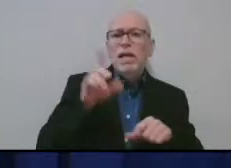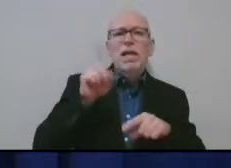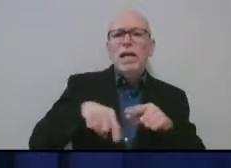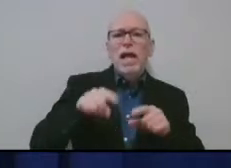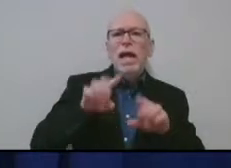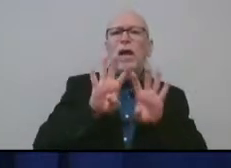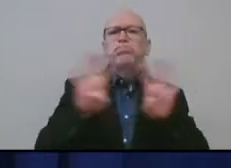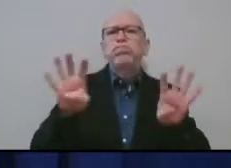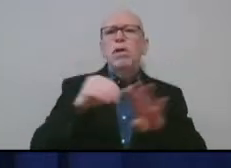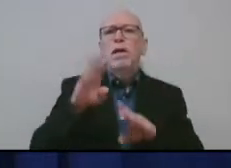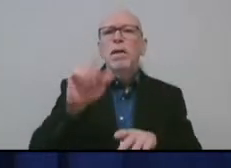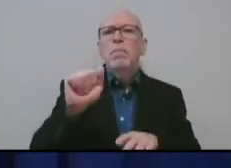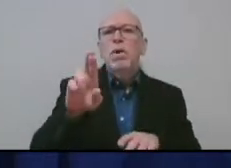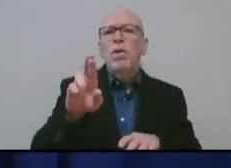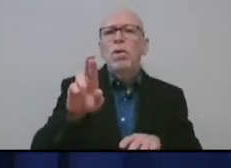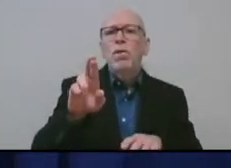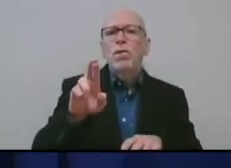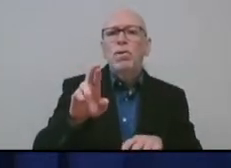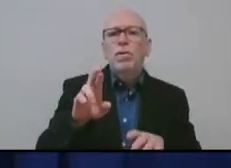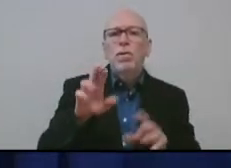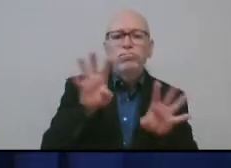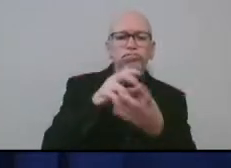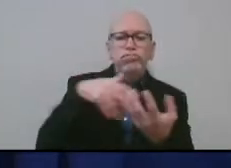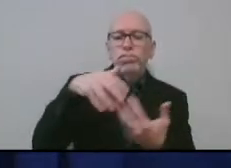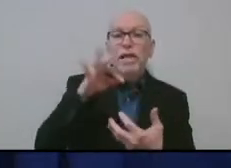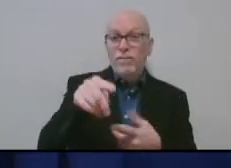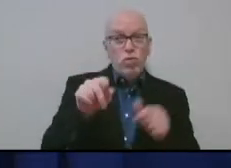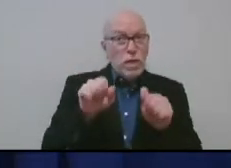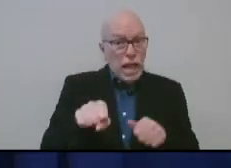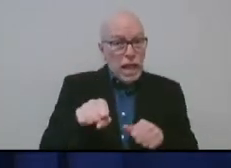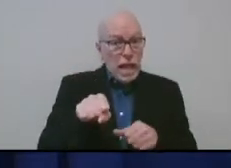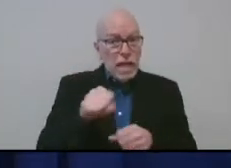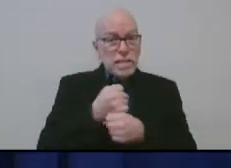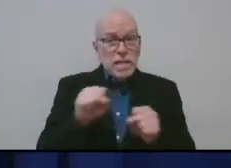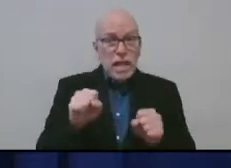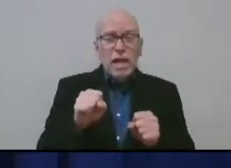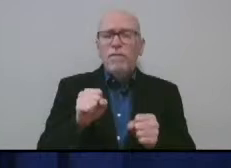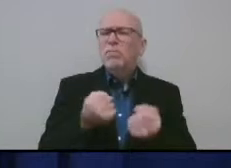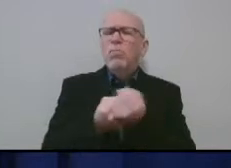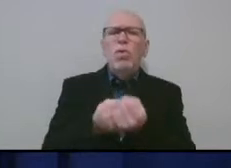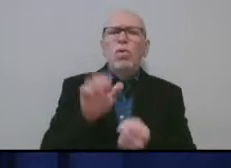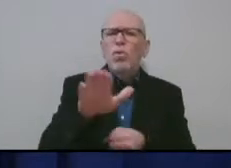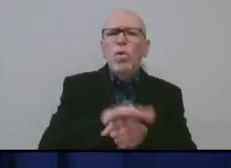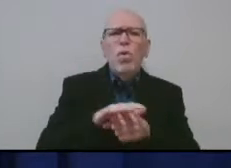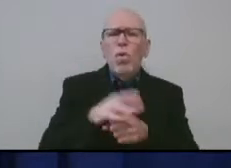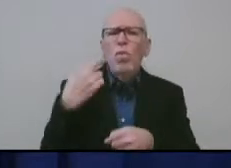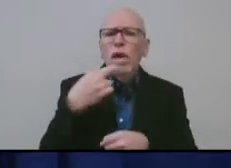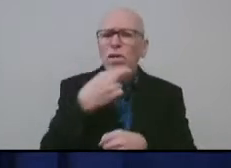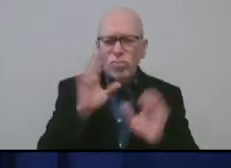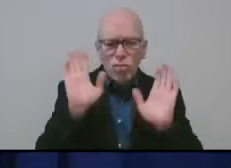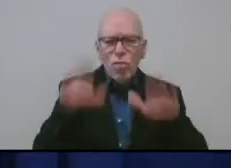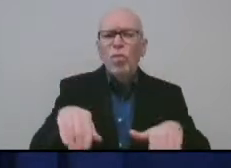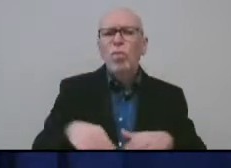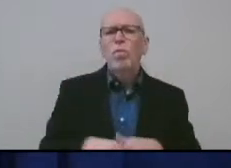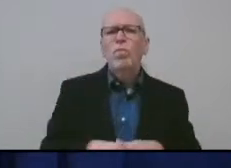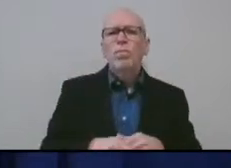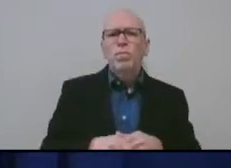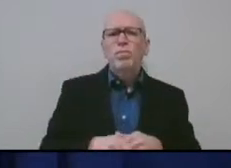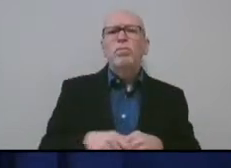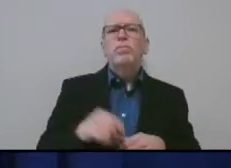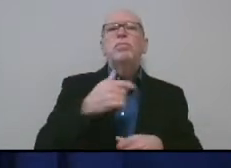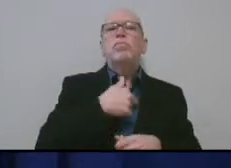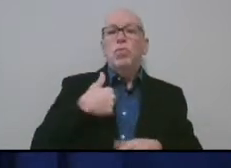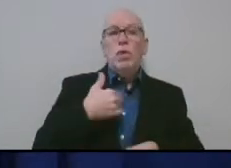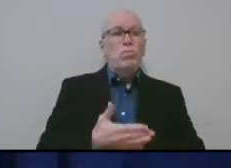bar. So if you're able to do so safely, I encourage you to support your local restaurants. While we are encouraged by the improvements